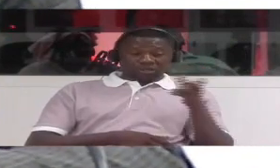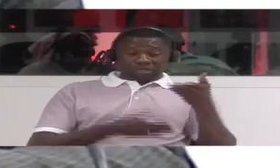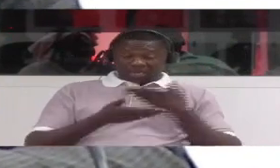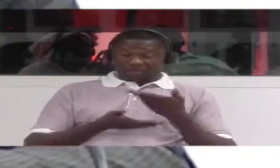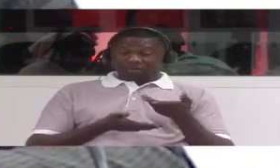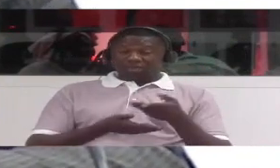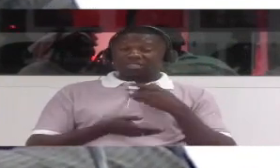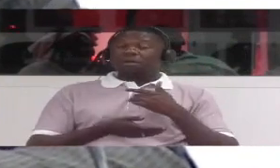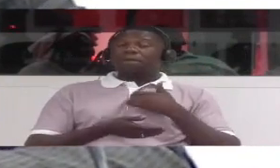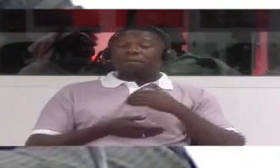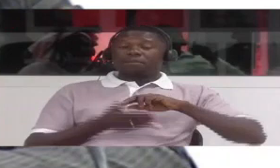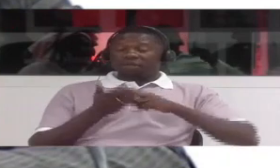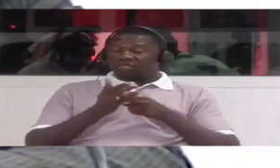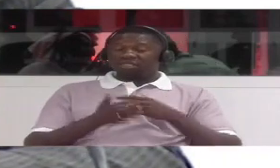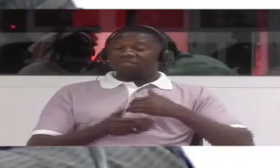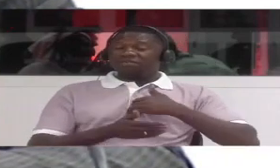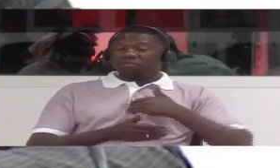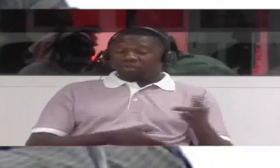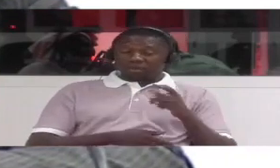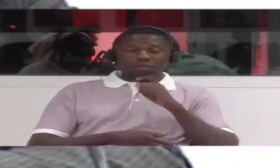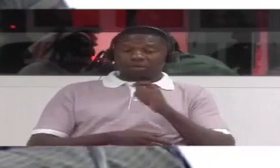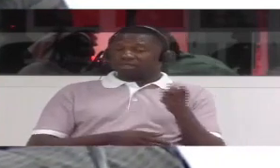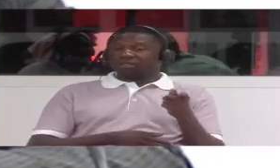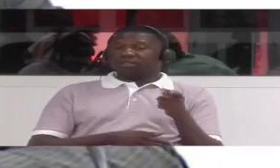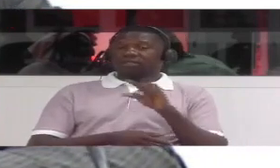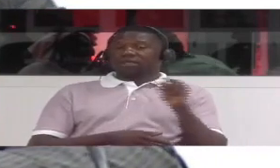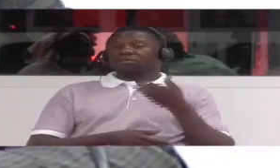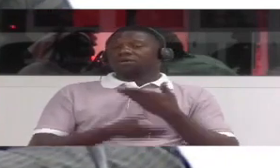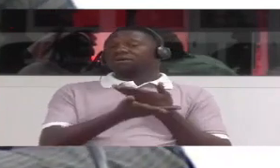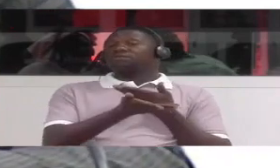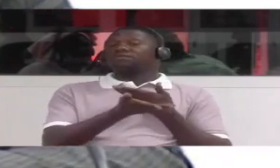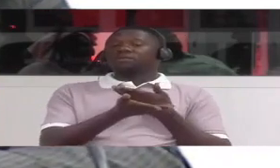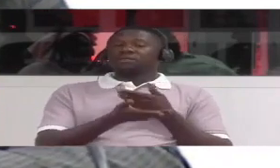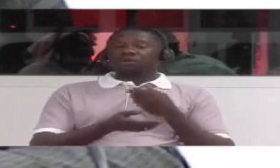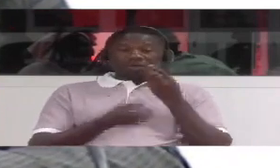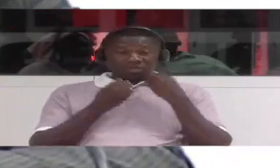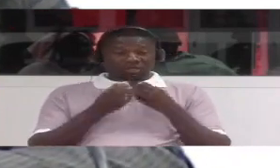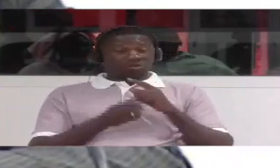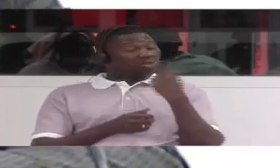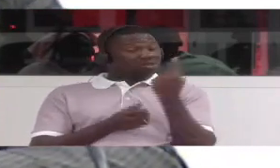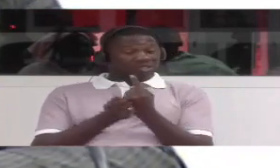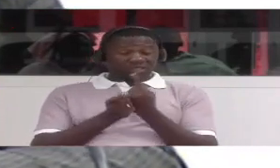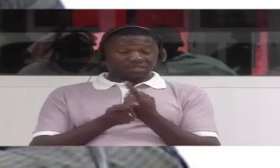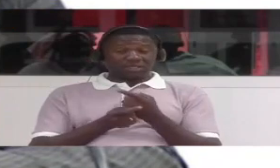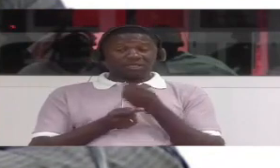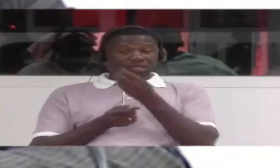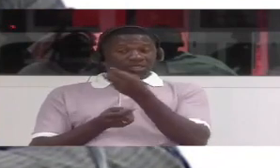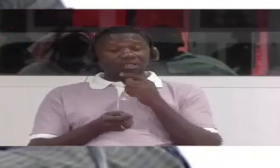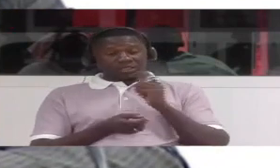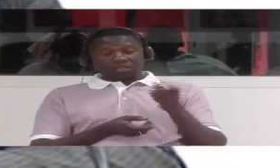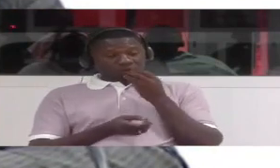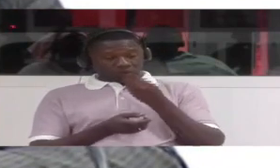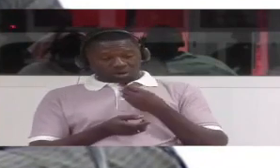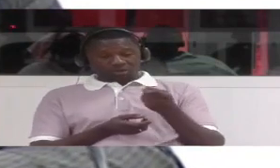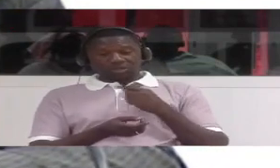reputation. So when he told me that he told the panel that the only thing in Mandinga, I told you from the beginning that the only way to